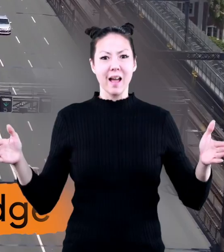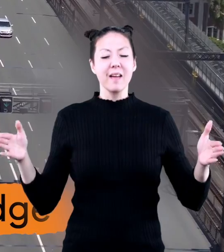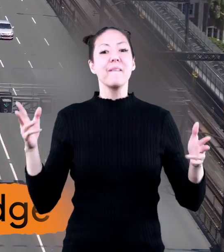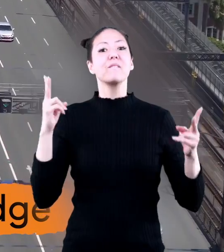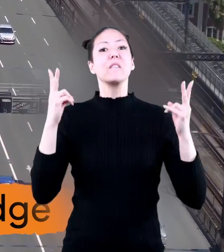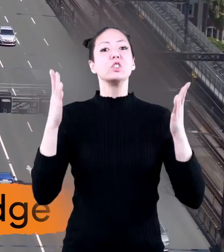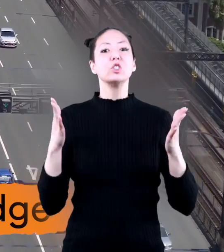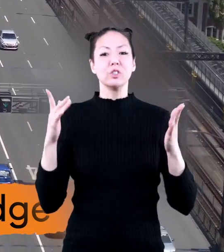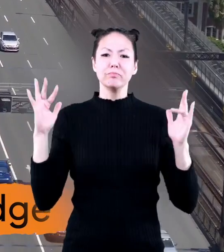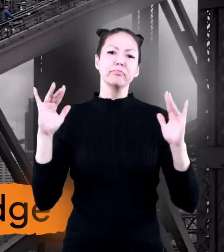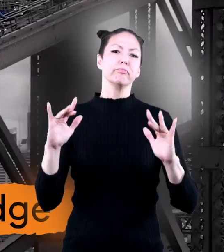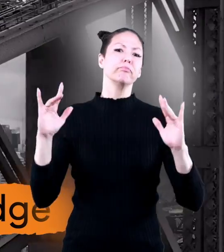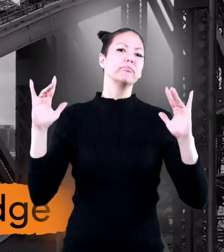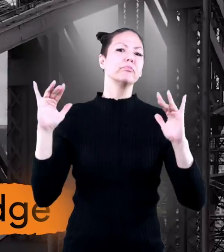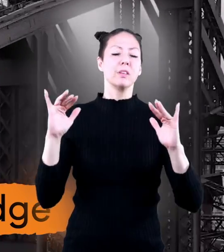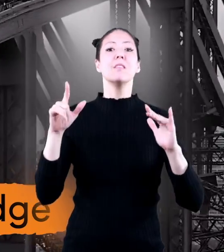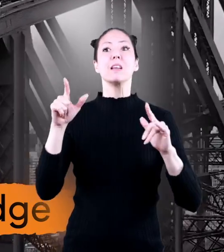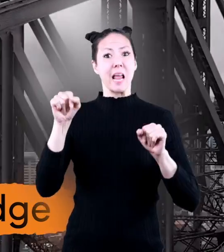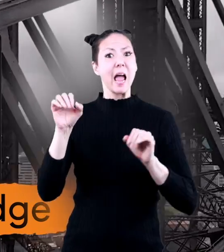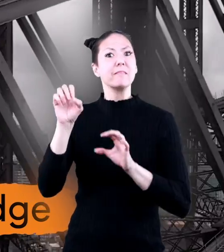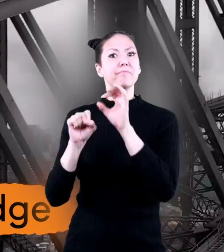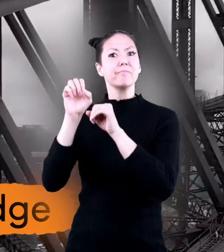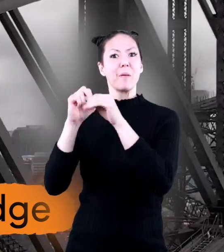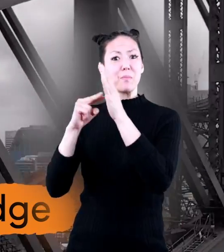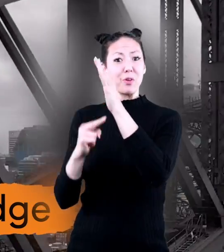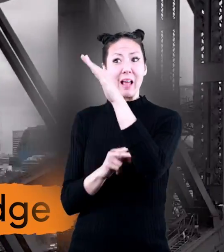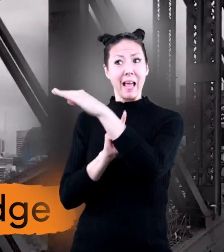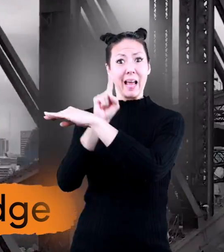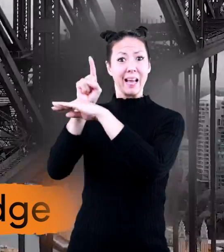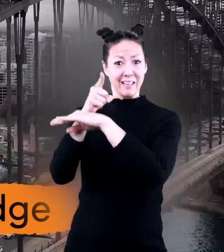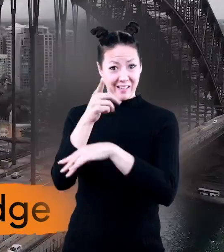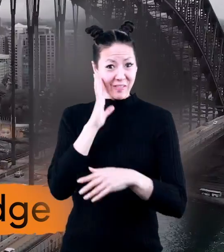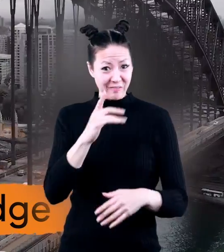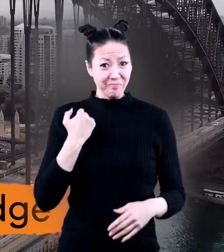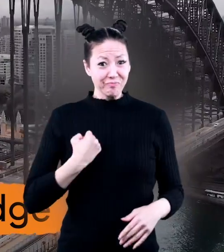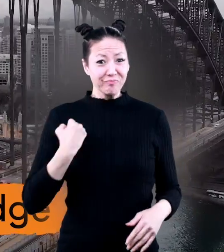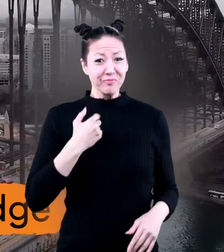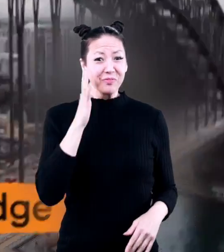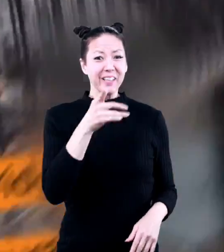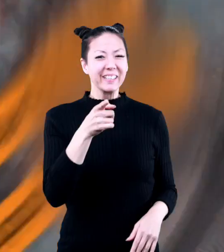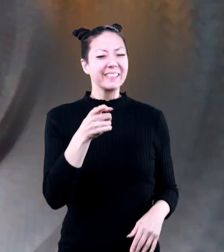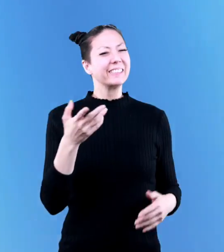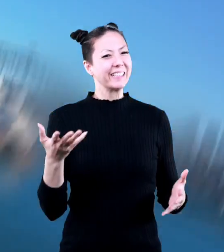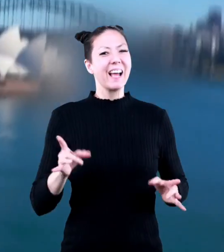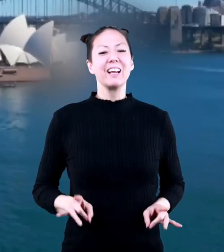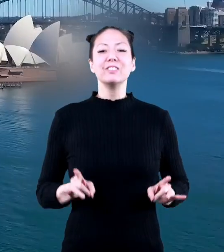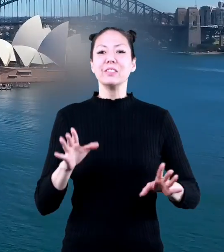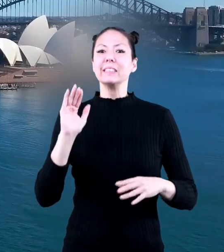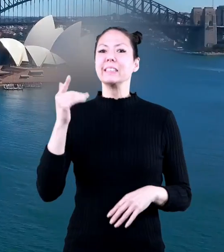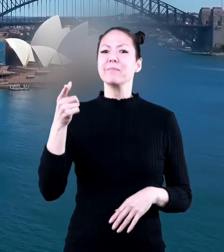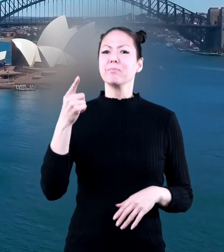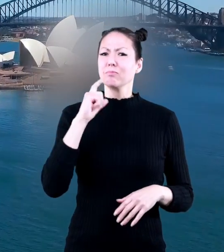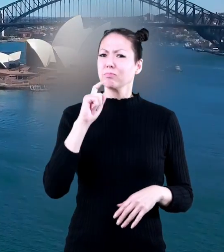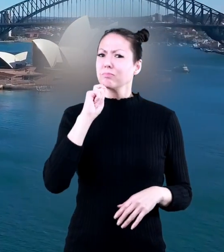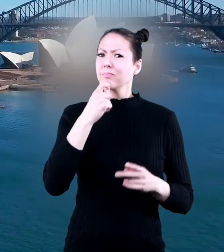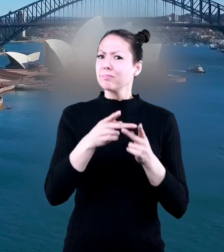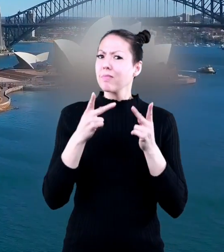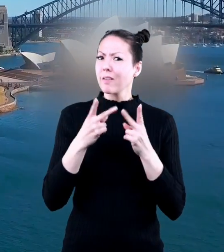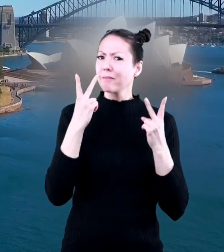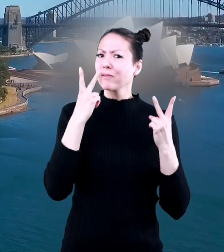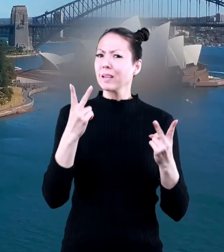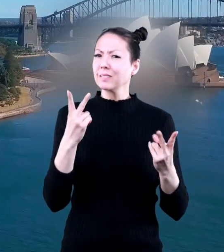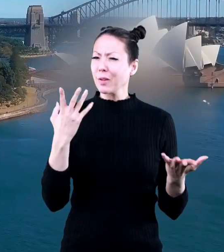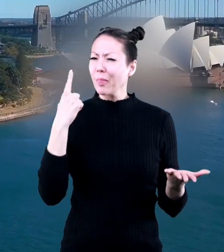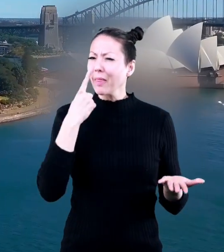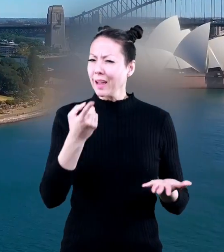1,640 feet. Visitors can even climb up to the very top. Would you dare? Australia seems like a pretty